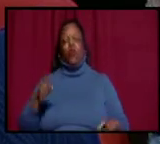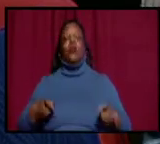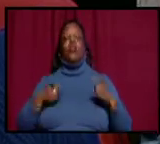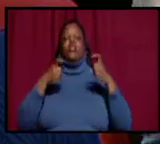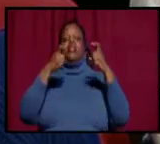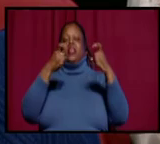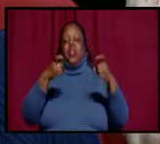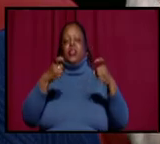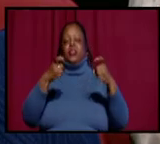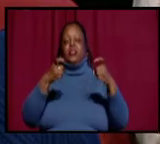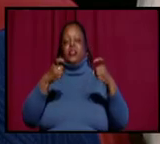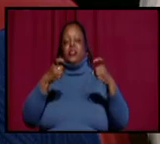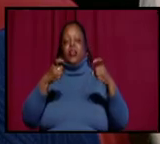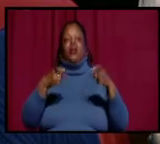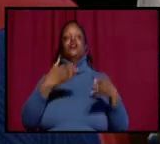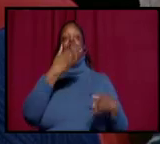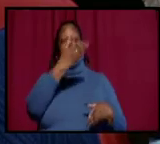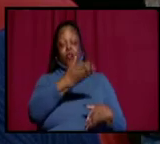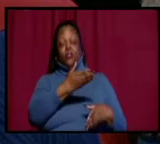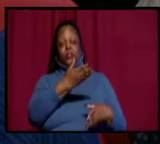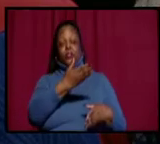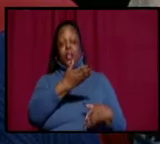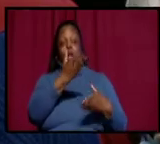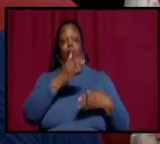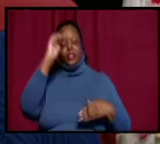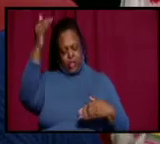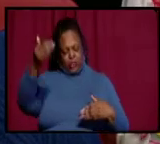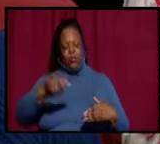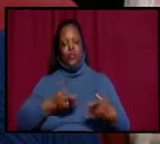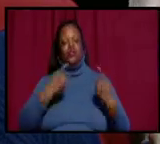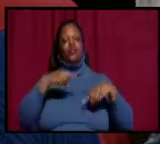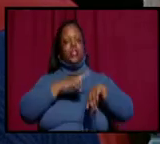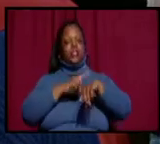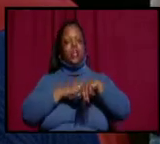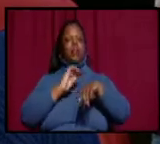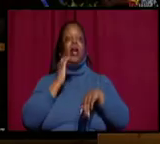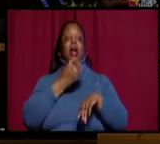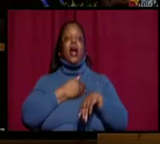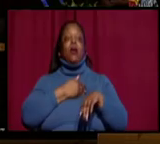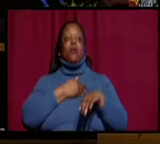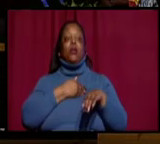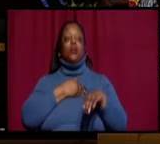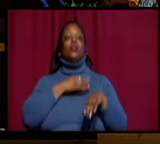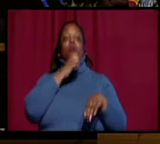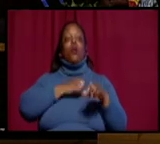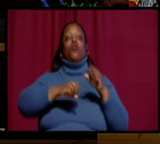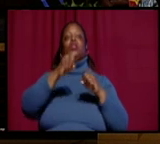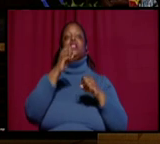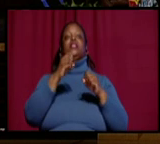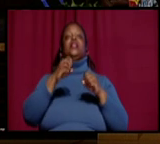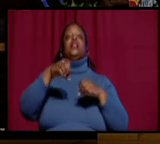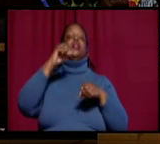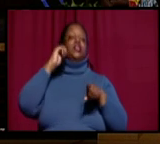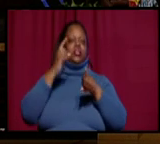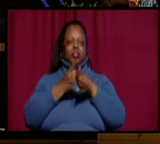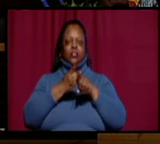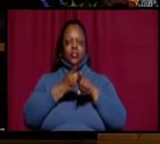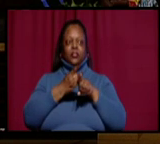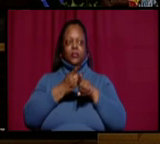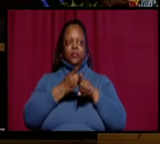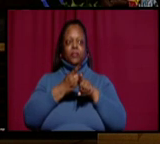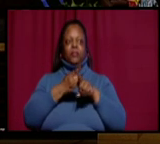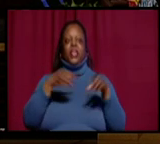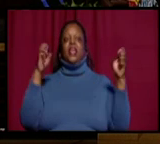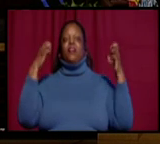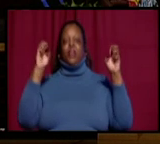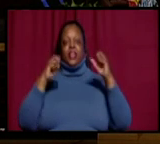that God has given unto her. And I'm just going to introduce at this time our eldest sister. Her name is